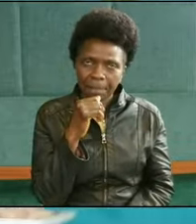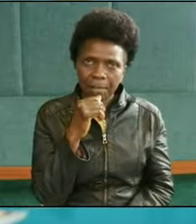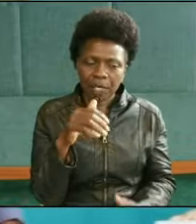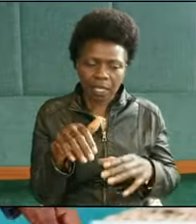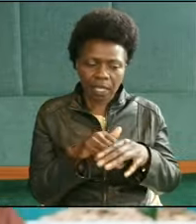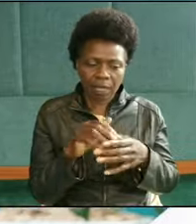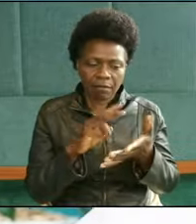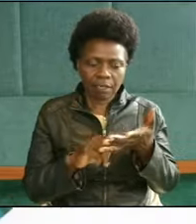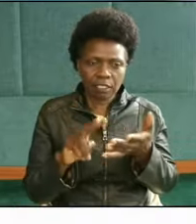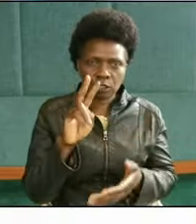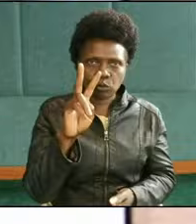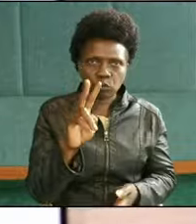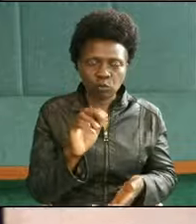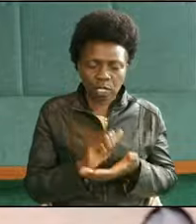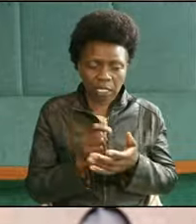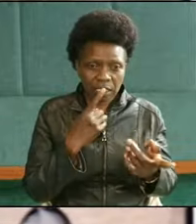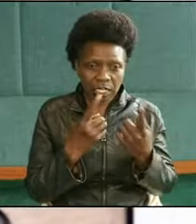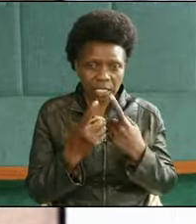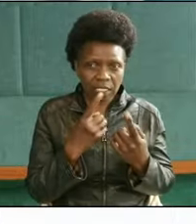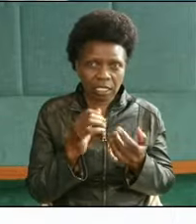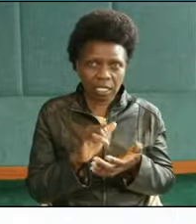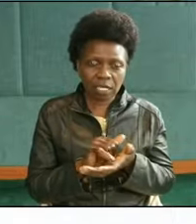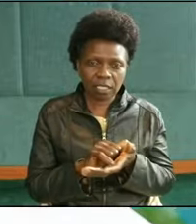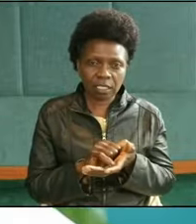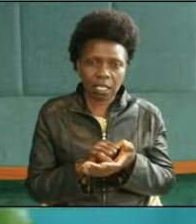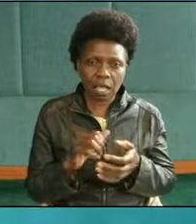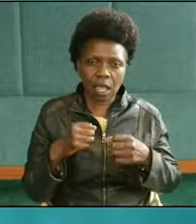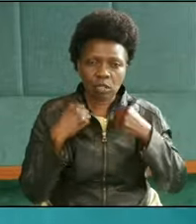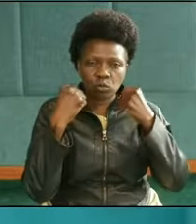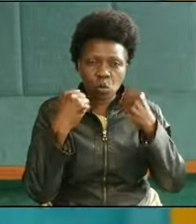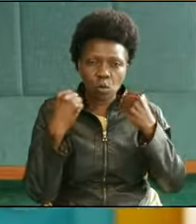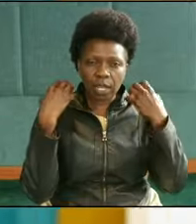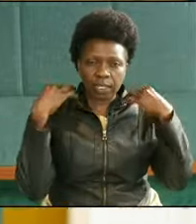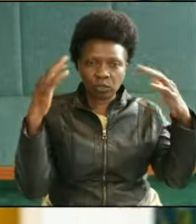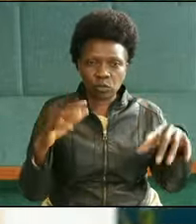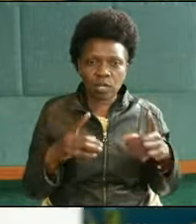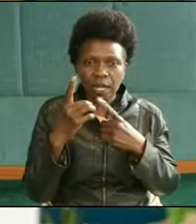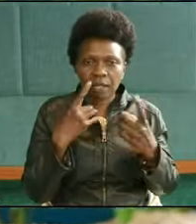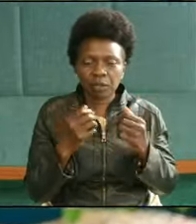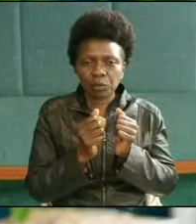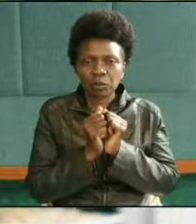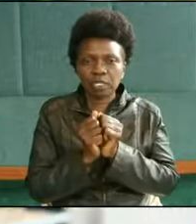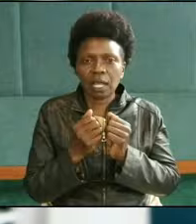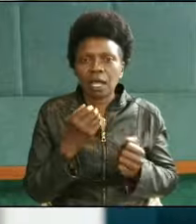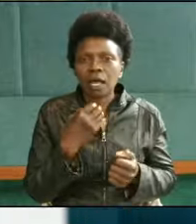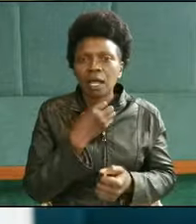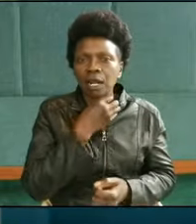in verse 2 that says that a strong angel cried with a loud